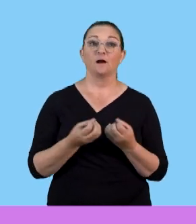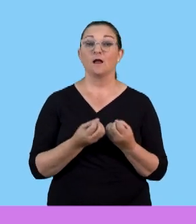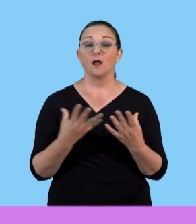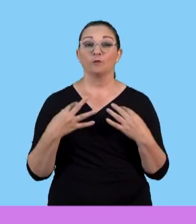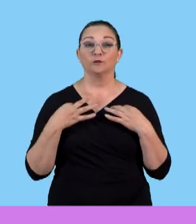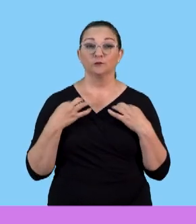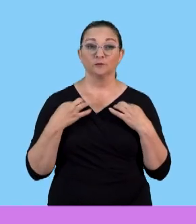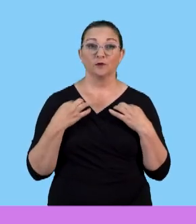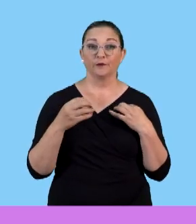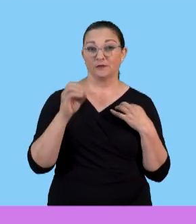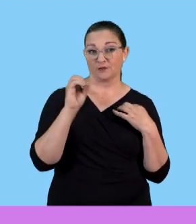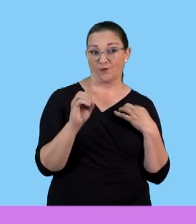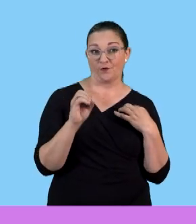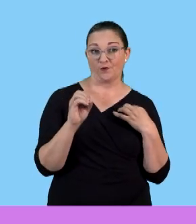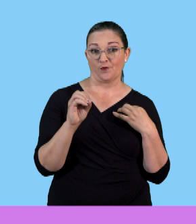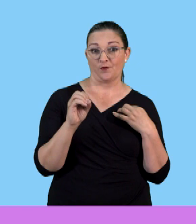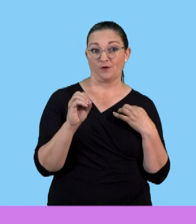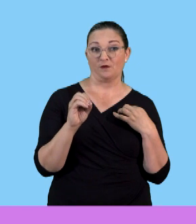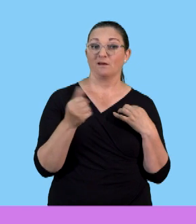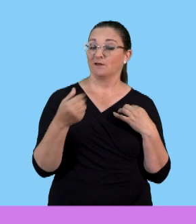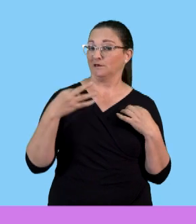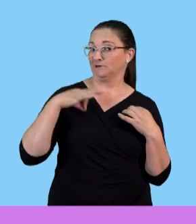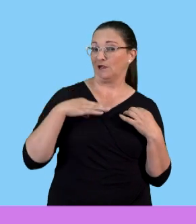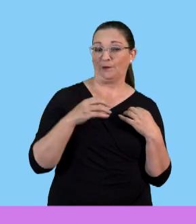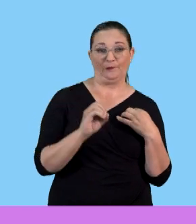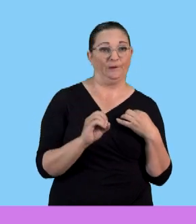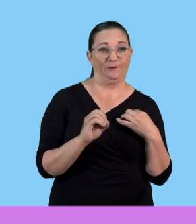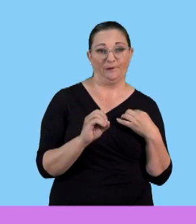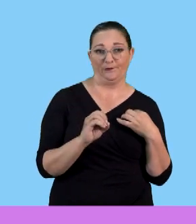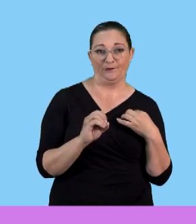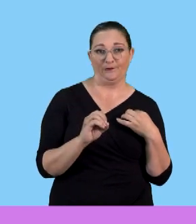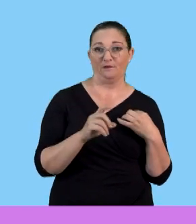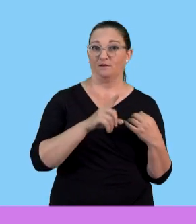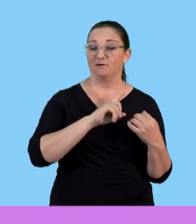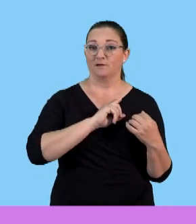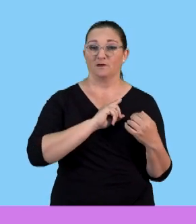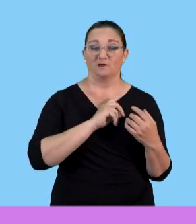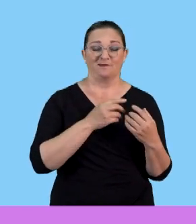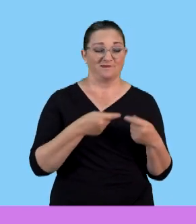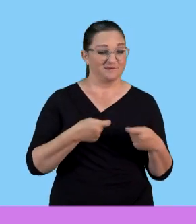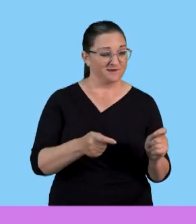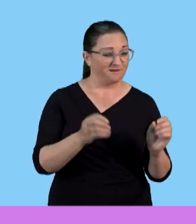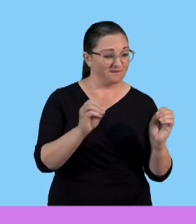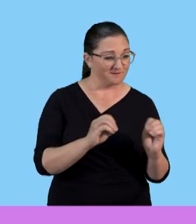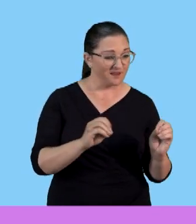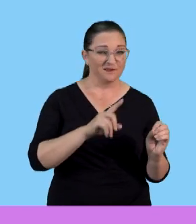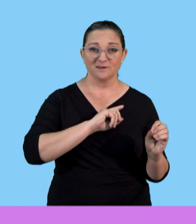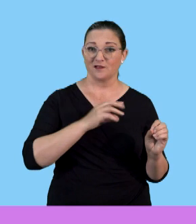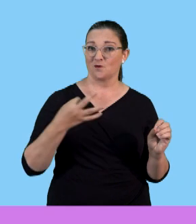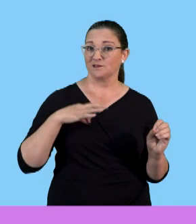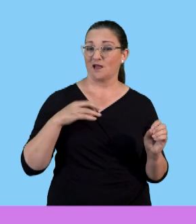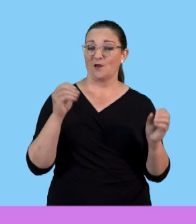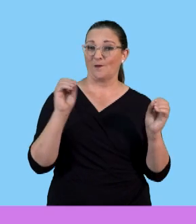of sportswear 0. The total income is 0, meaning this person did not sell anything. So